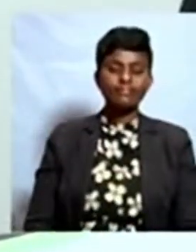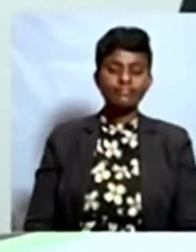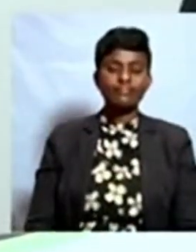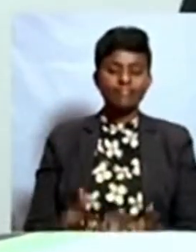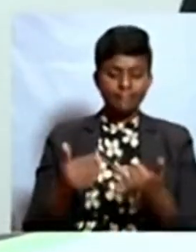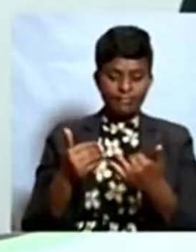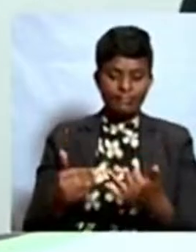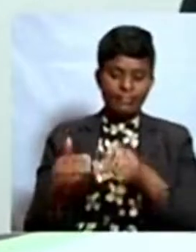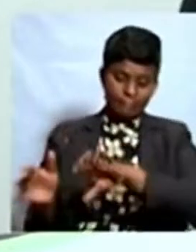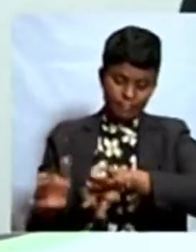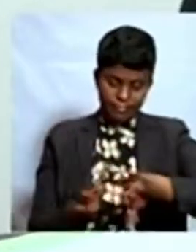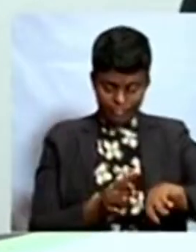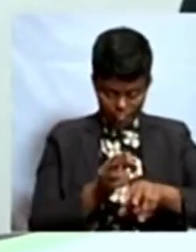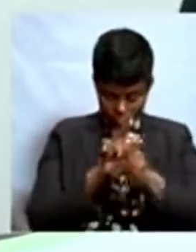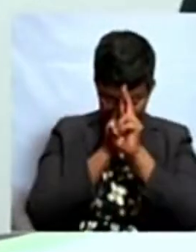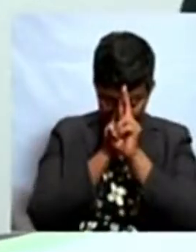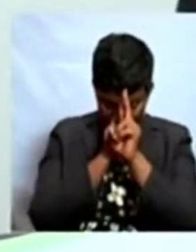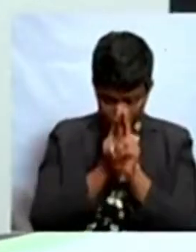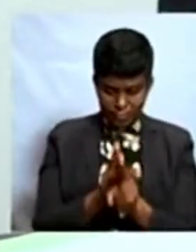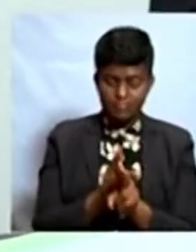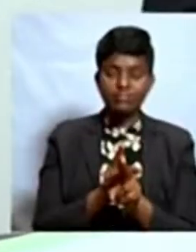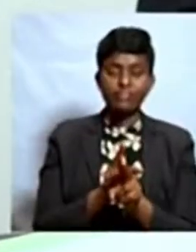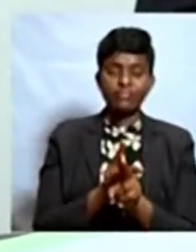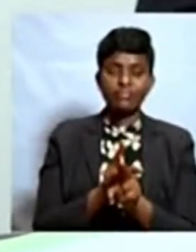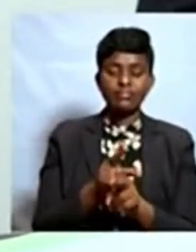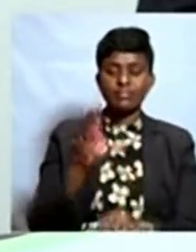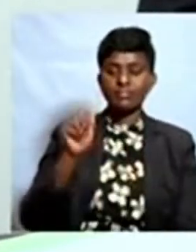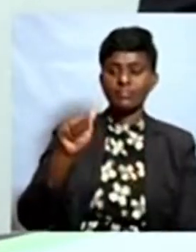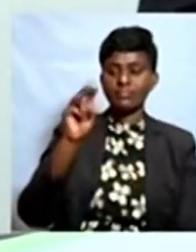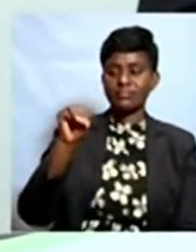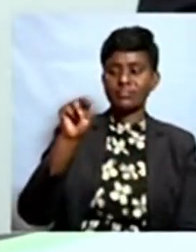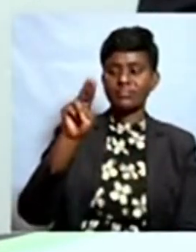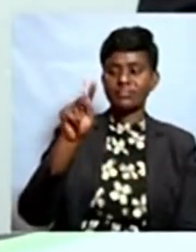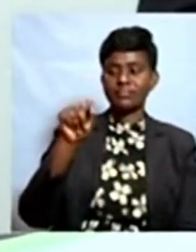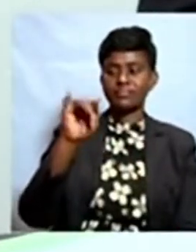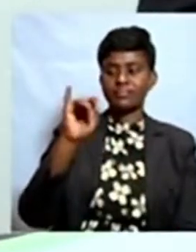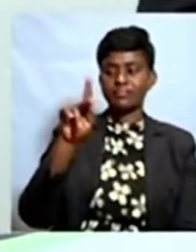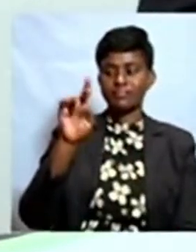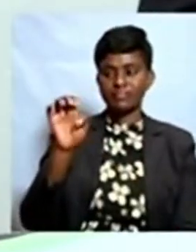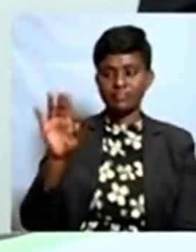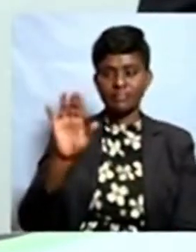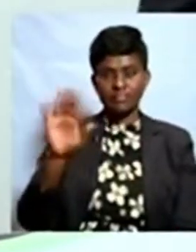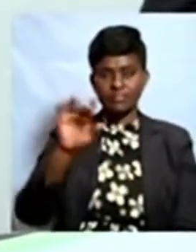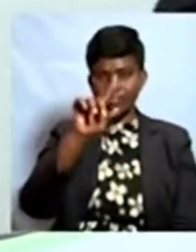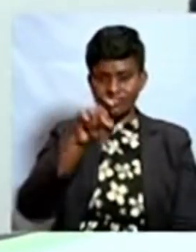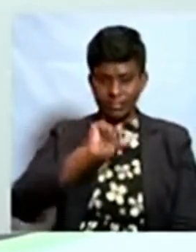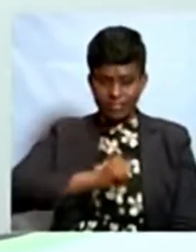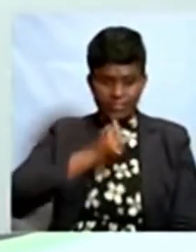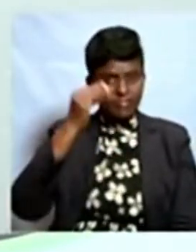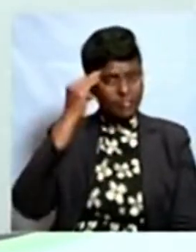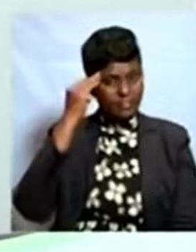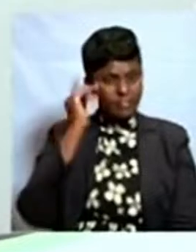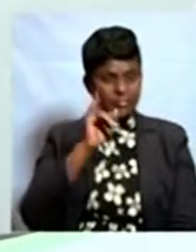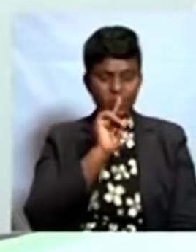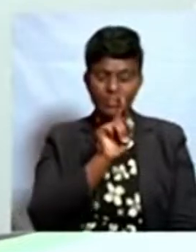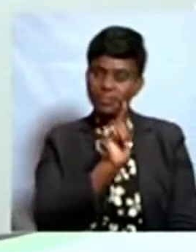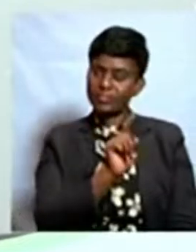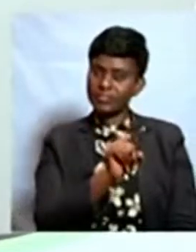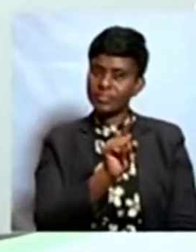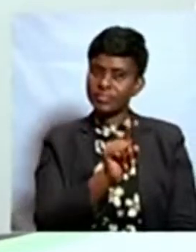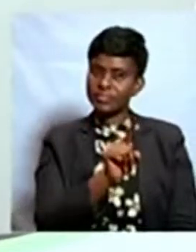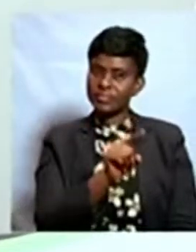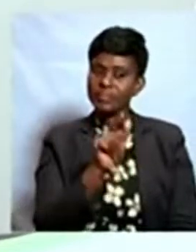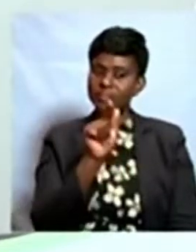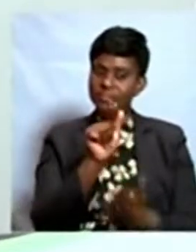Coming to Honorable Amtike's question, can we assume that